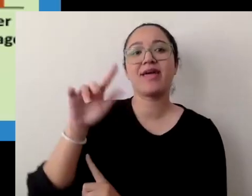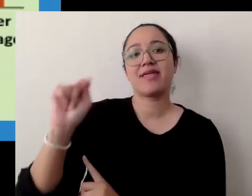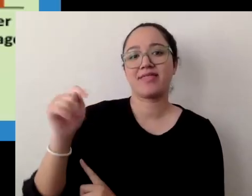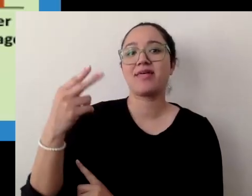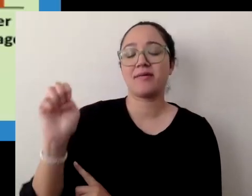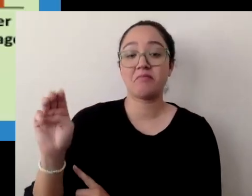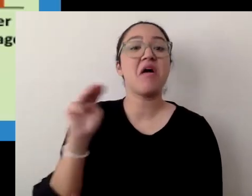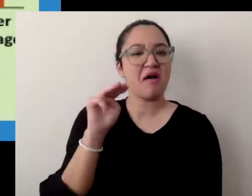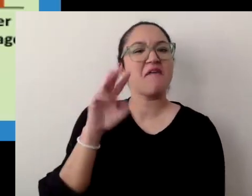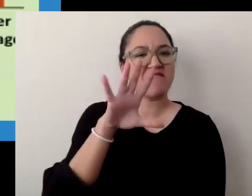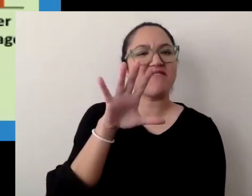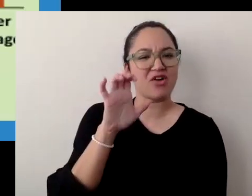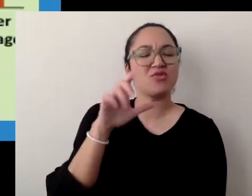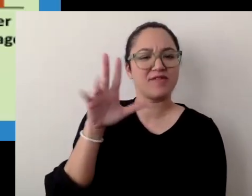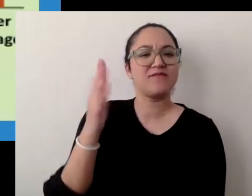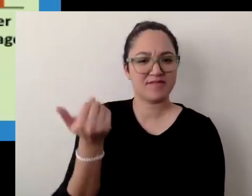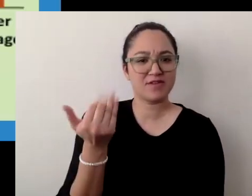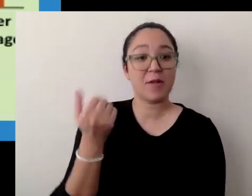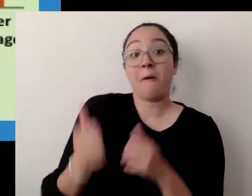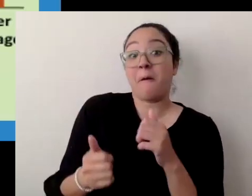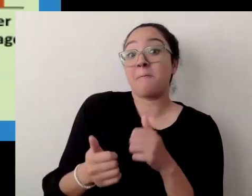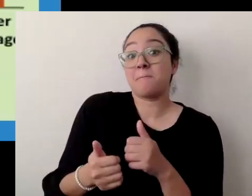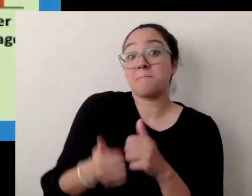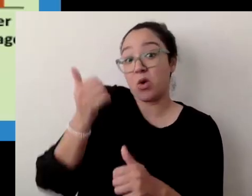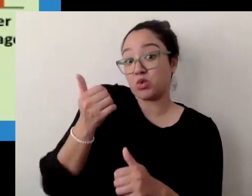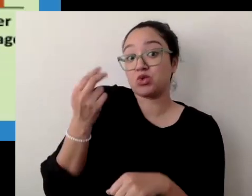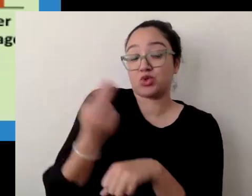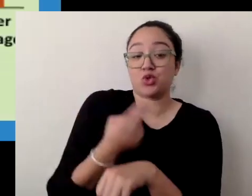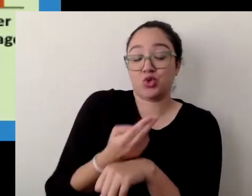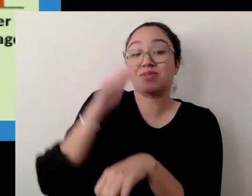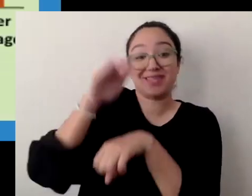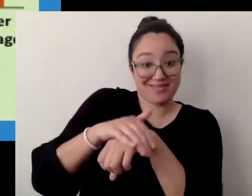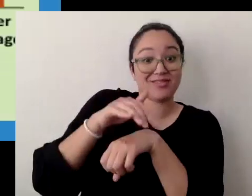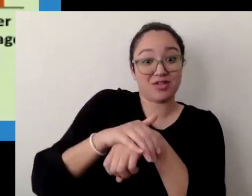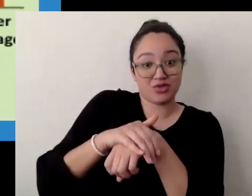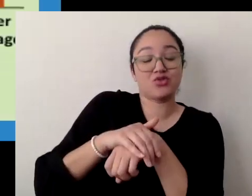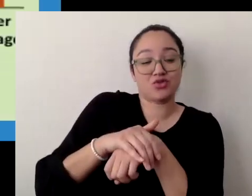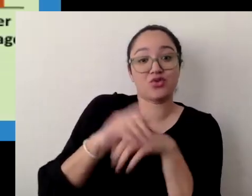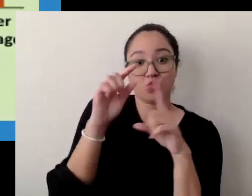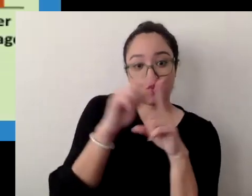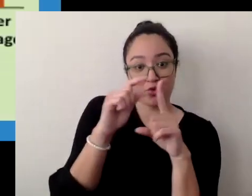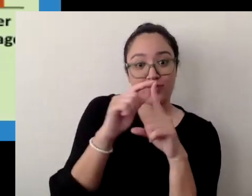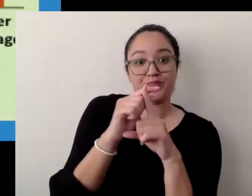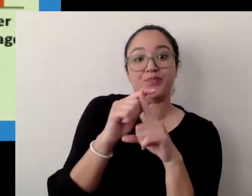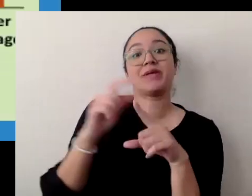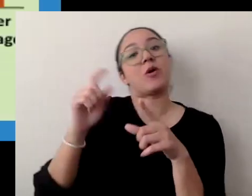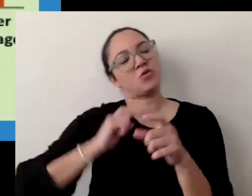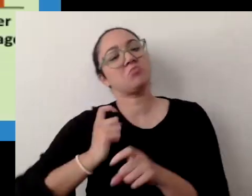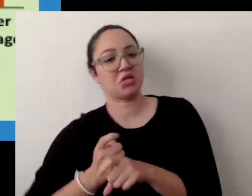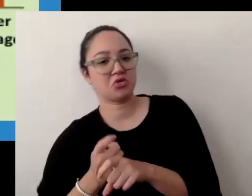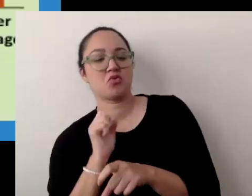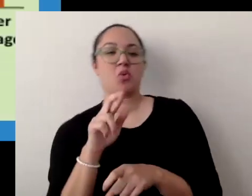515. Most do use these terms in English. Or